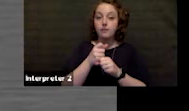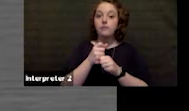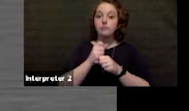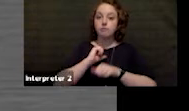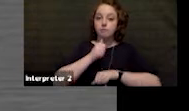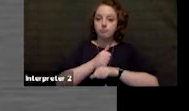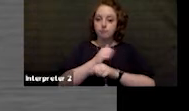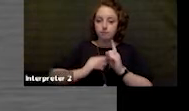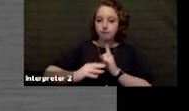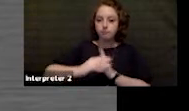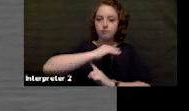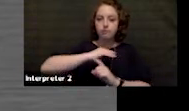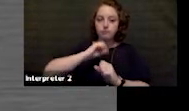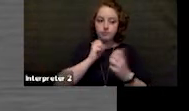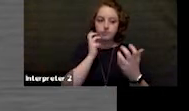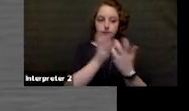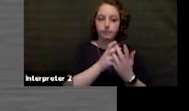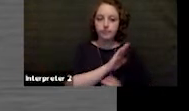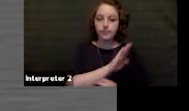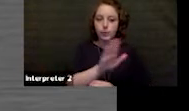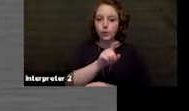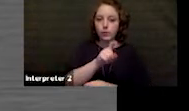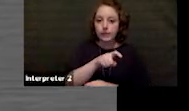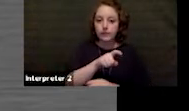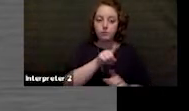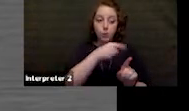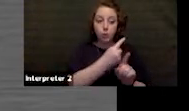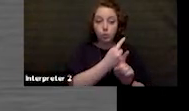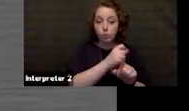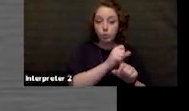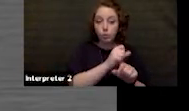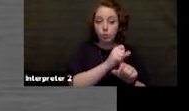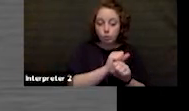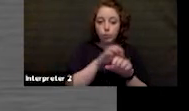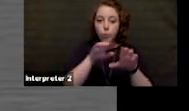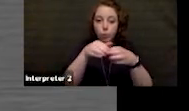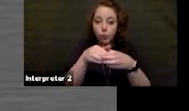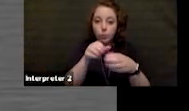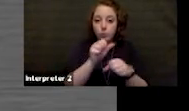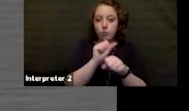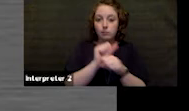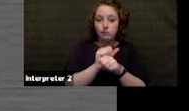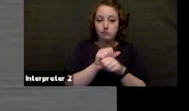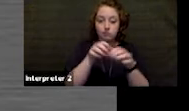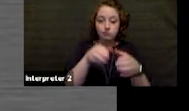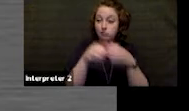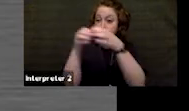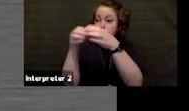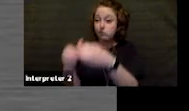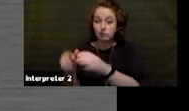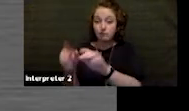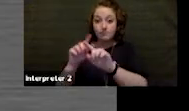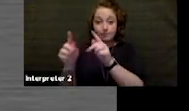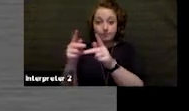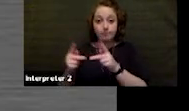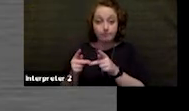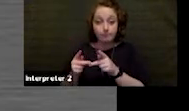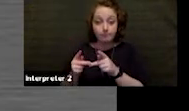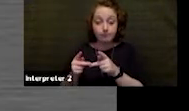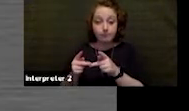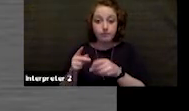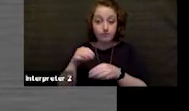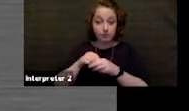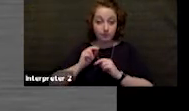might be working alone, sometimes in groups, sometimes even in different places throughout the school building. And